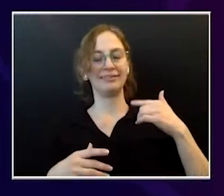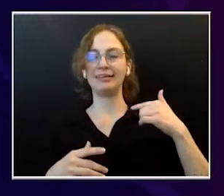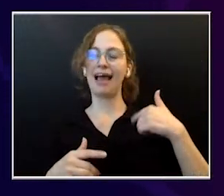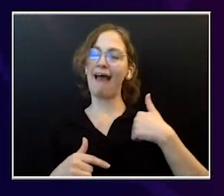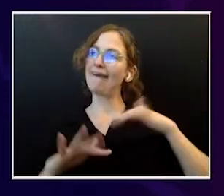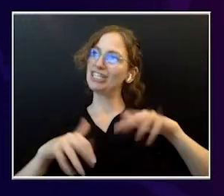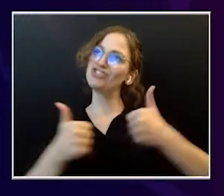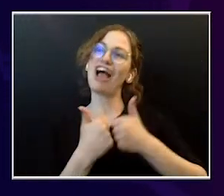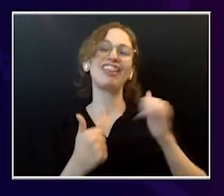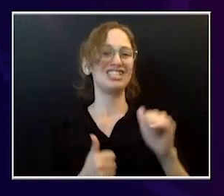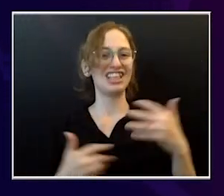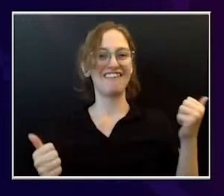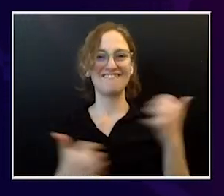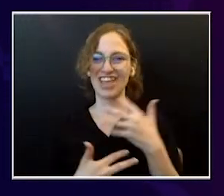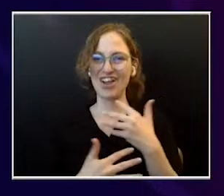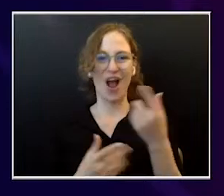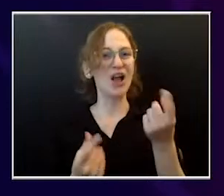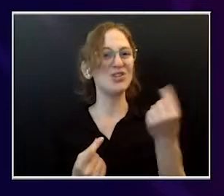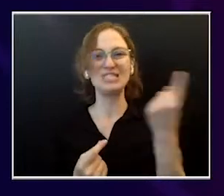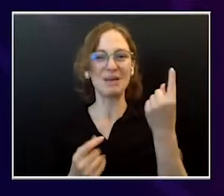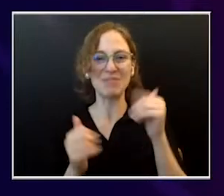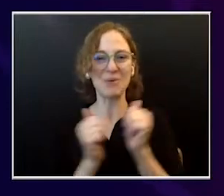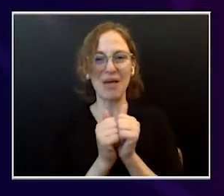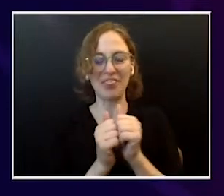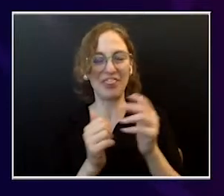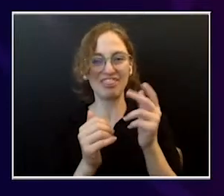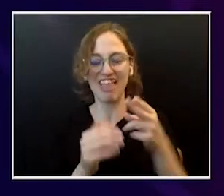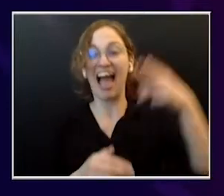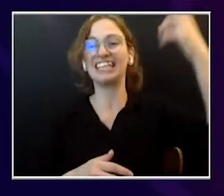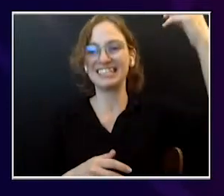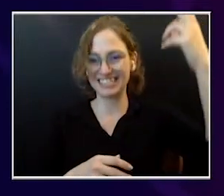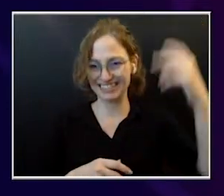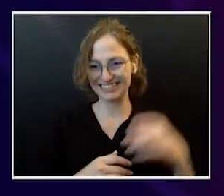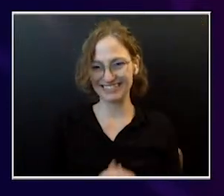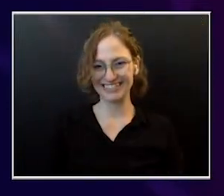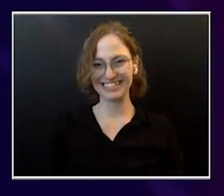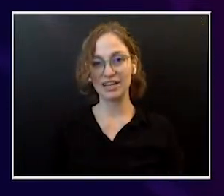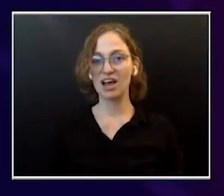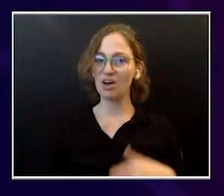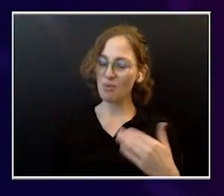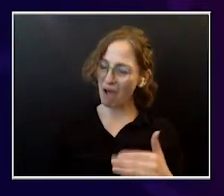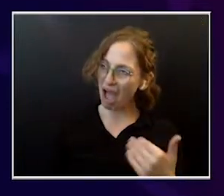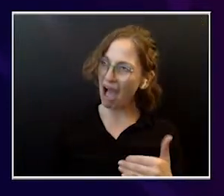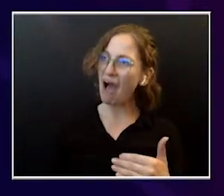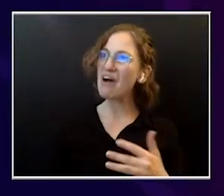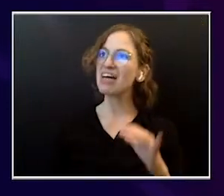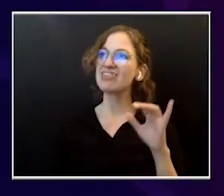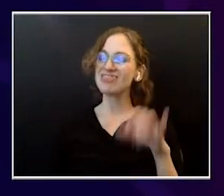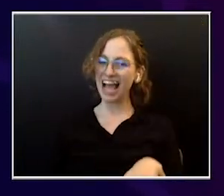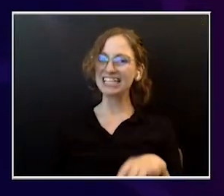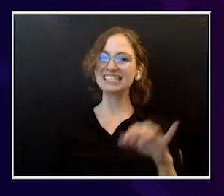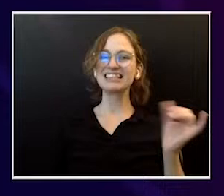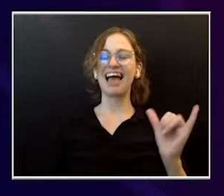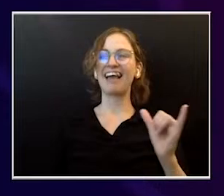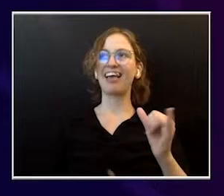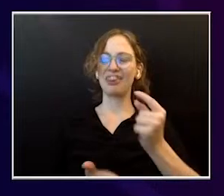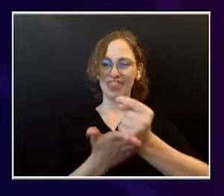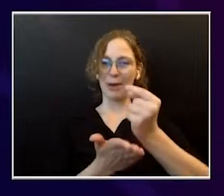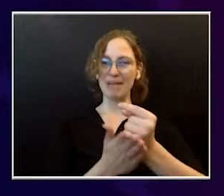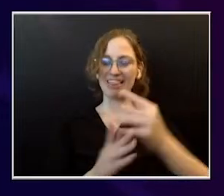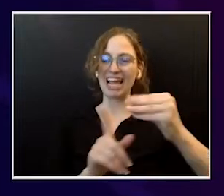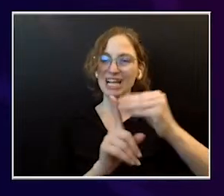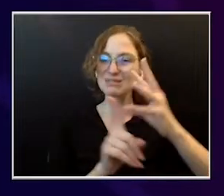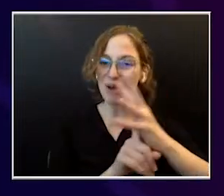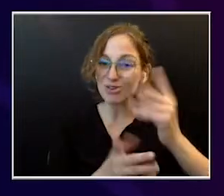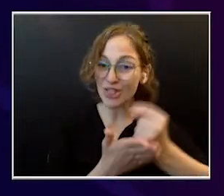make myself do it to like conquer that fear and show that desensitization, right? Yeah. Isn't that like it's kind of therapy people do for their phobias? Yeah, I